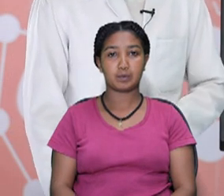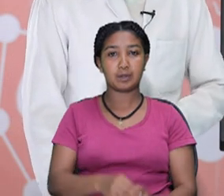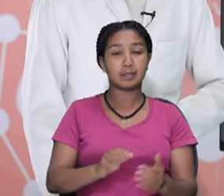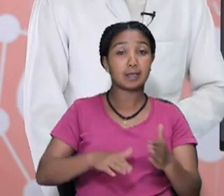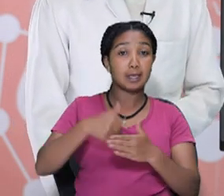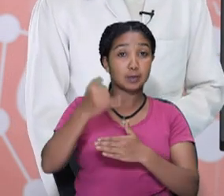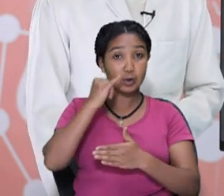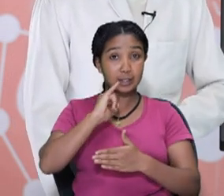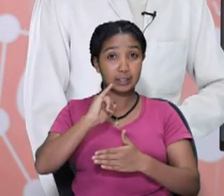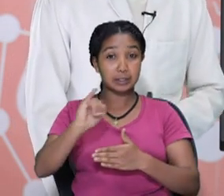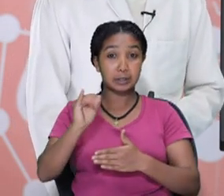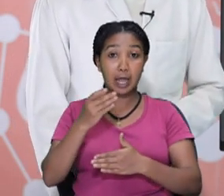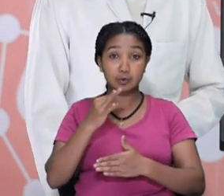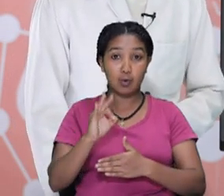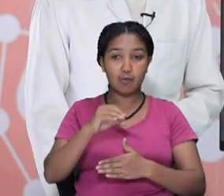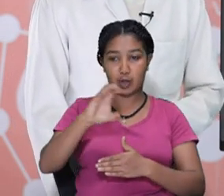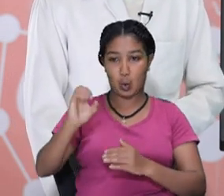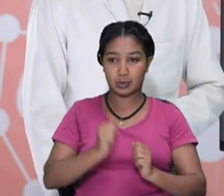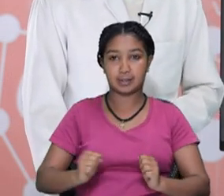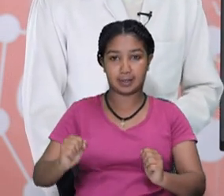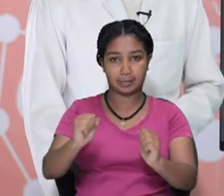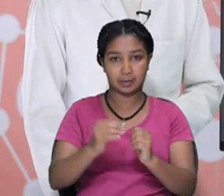The next point is types of ecosystems.